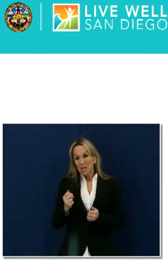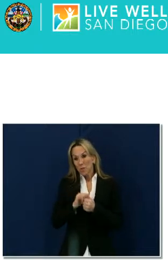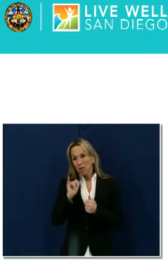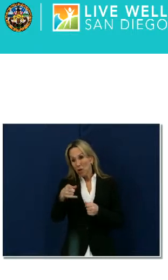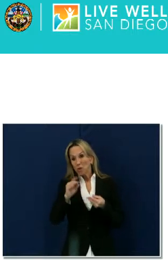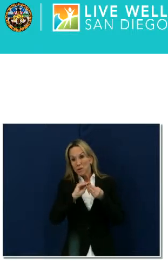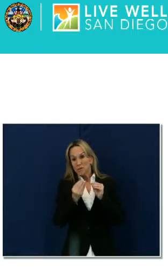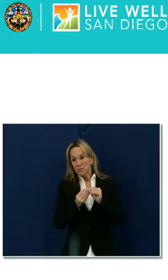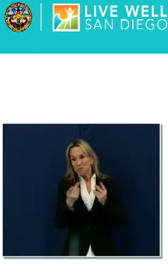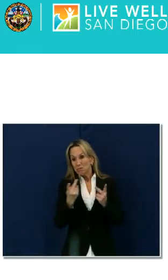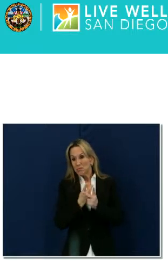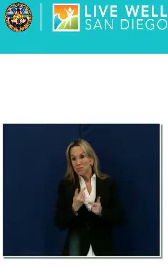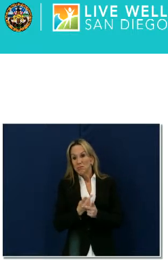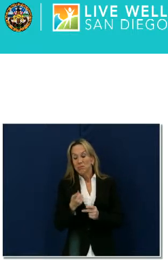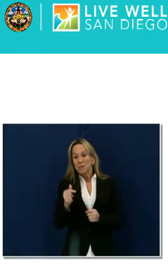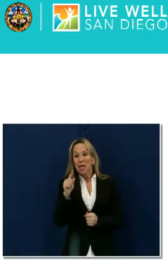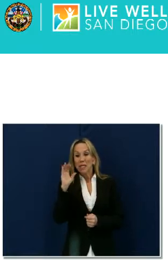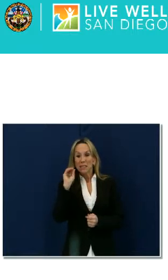metric at